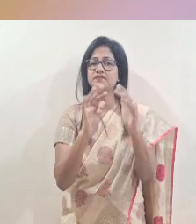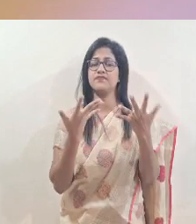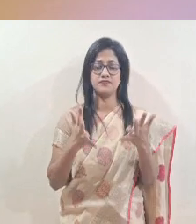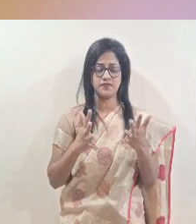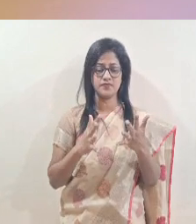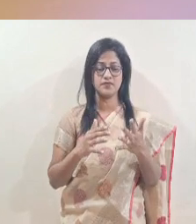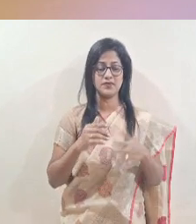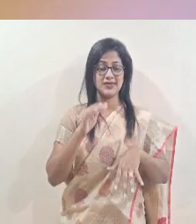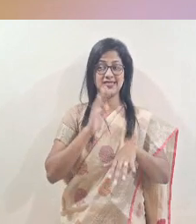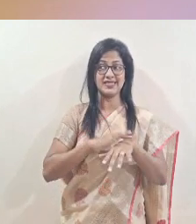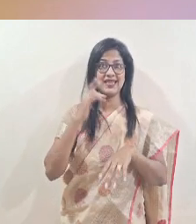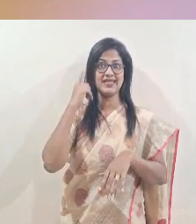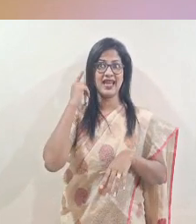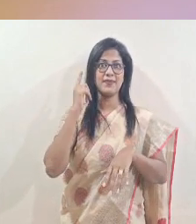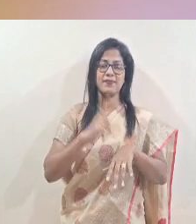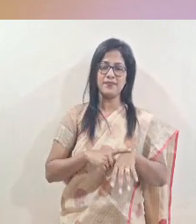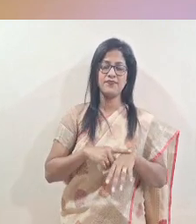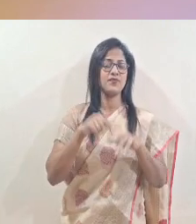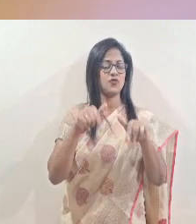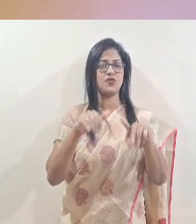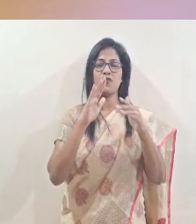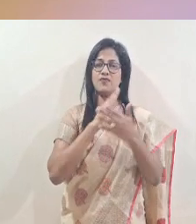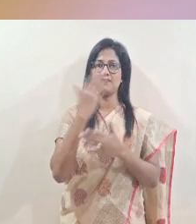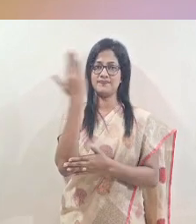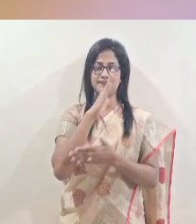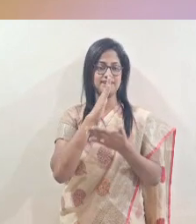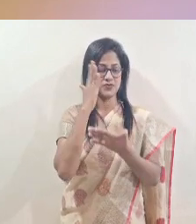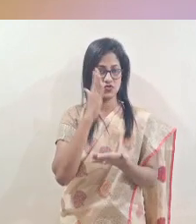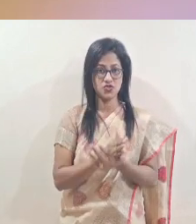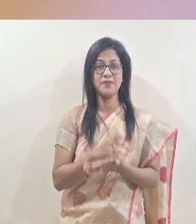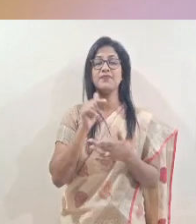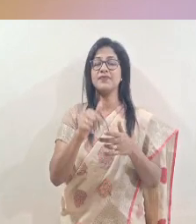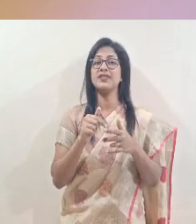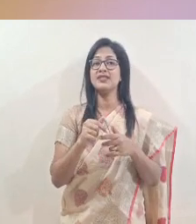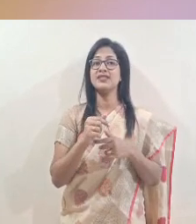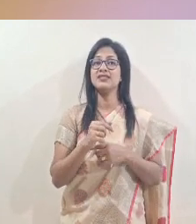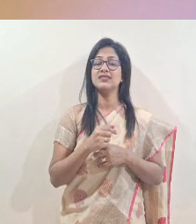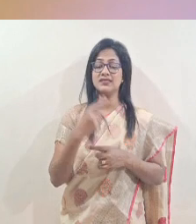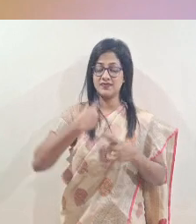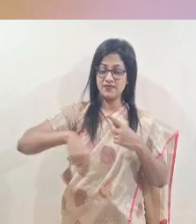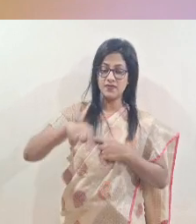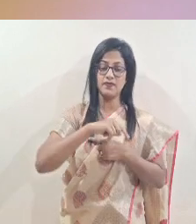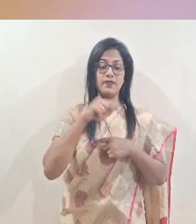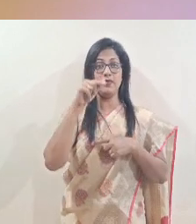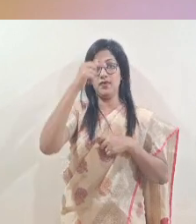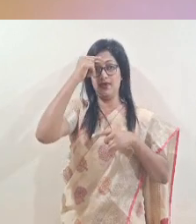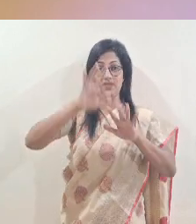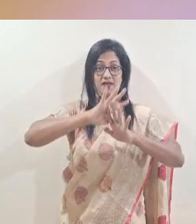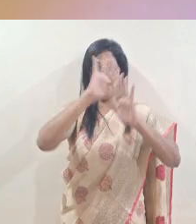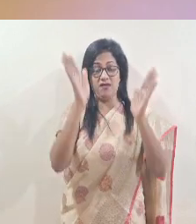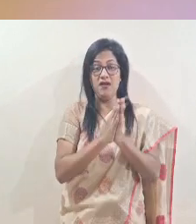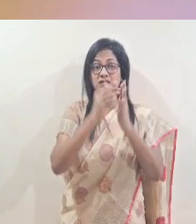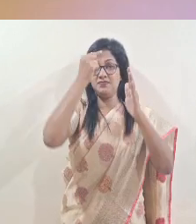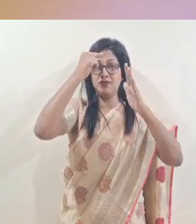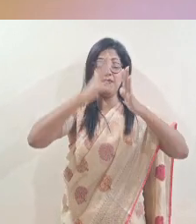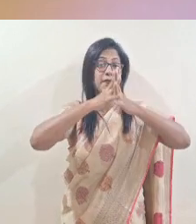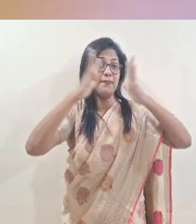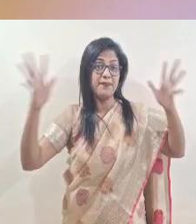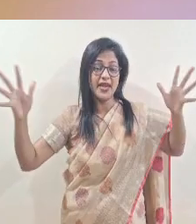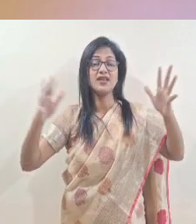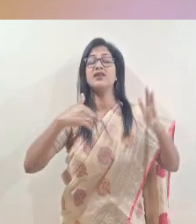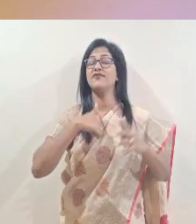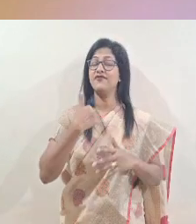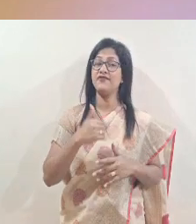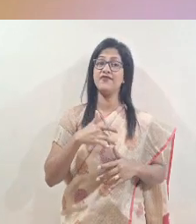since our alarms beep here, so we'll just pause here. That it eventually, for us to solve this whole larger issue, I think we